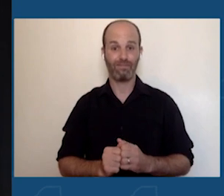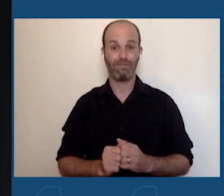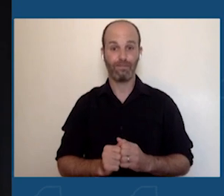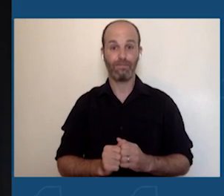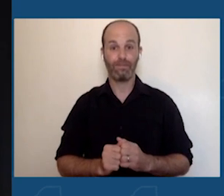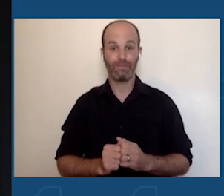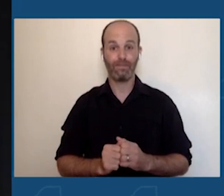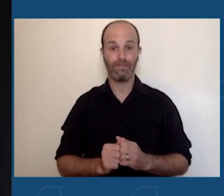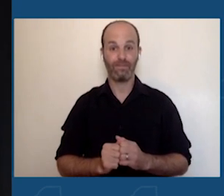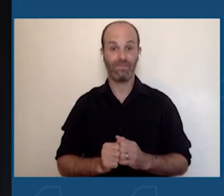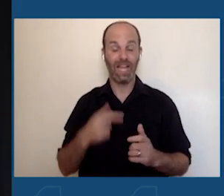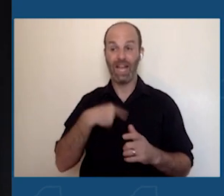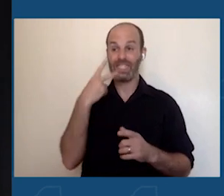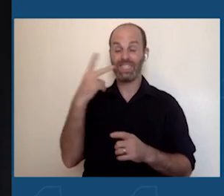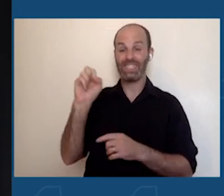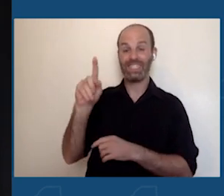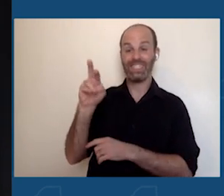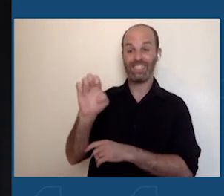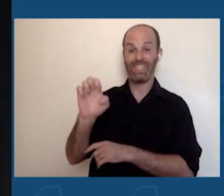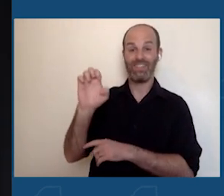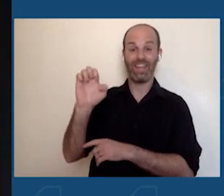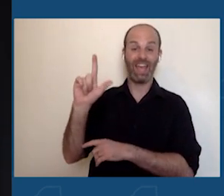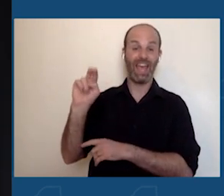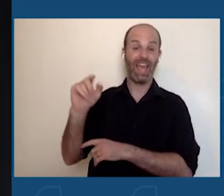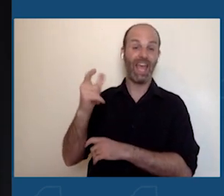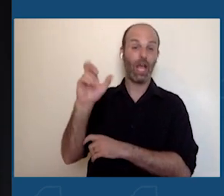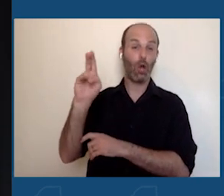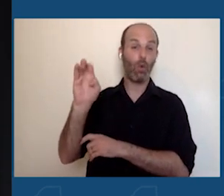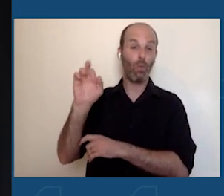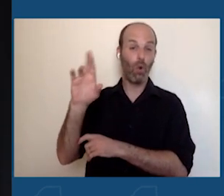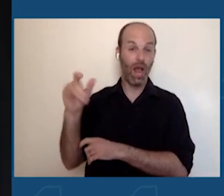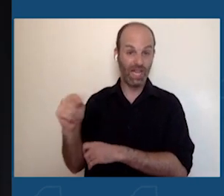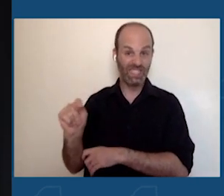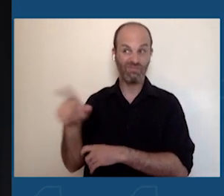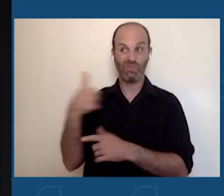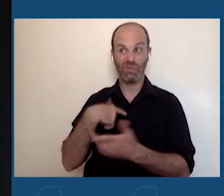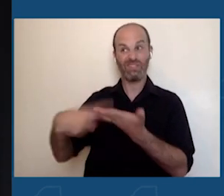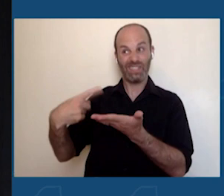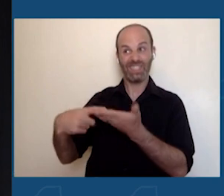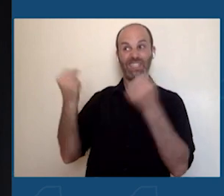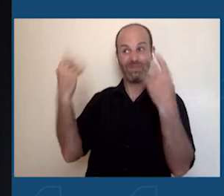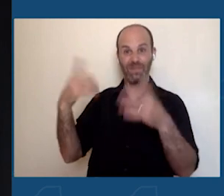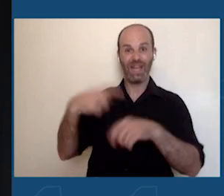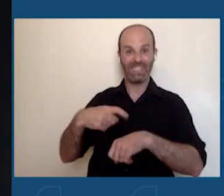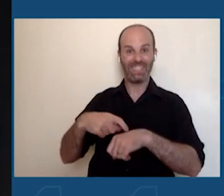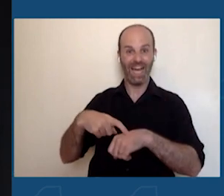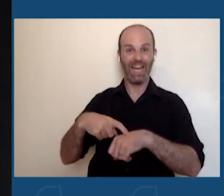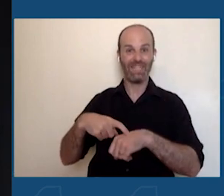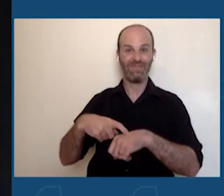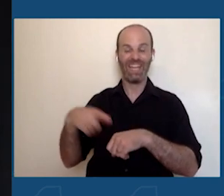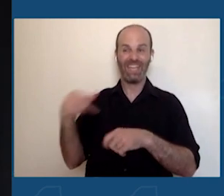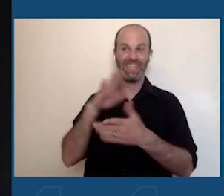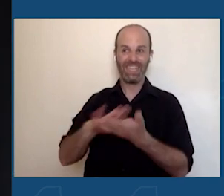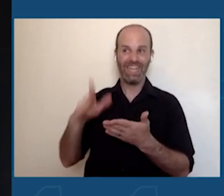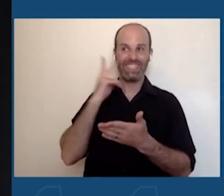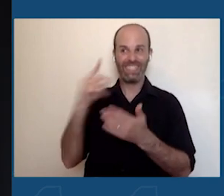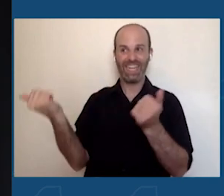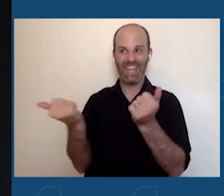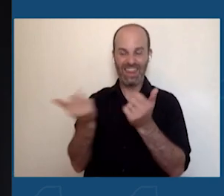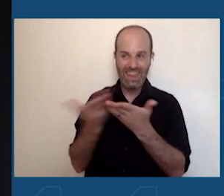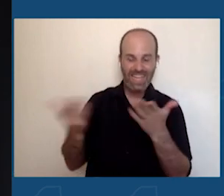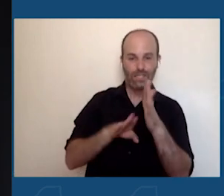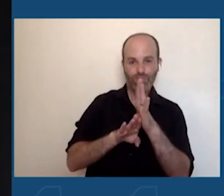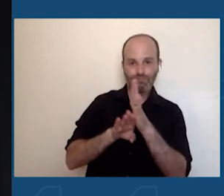I'm seeing Steve Engelbright here. We've had many exchanges over the years during budget hearings, and certainly excited to see everything on the upward trajectory on all these